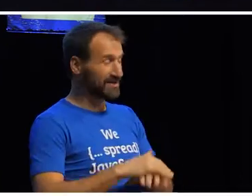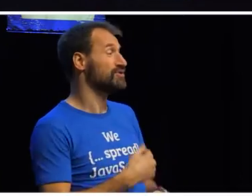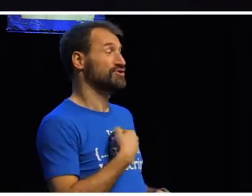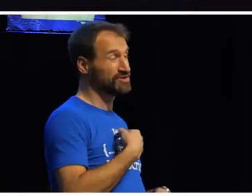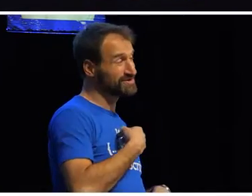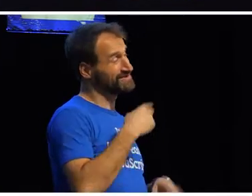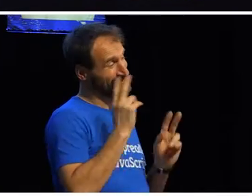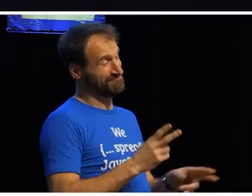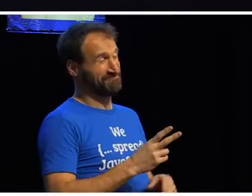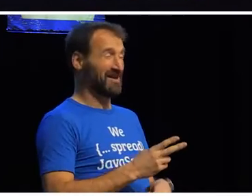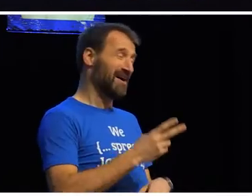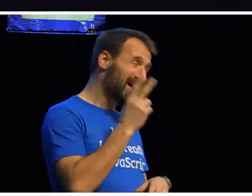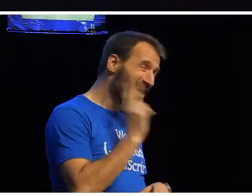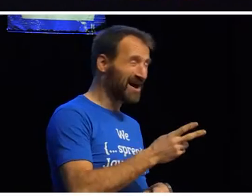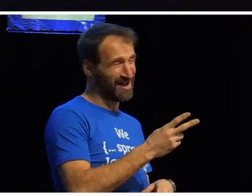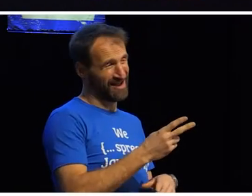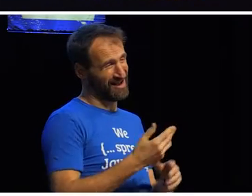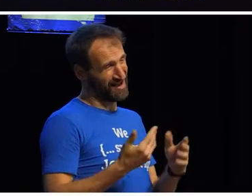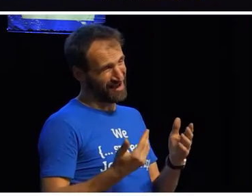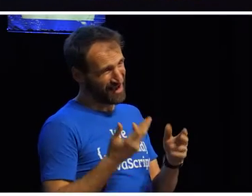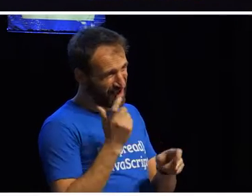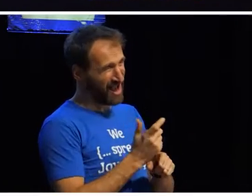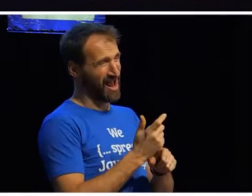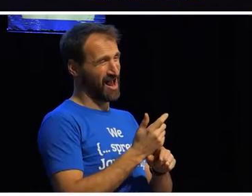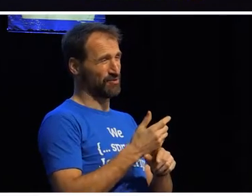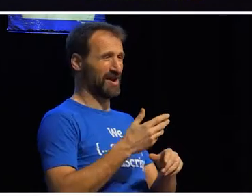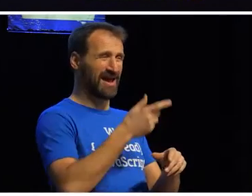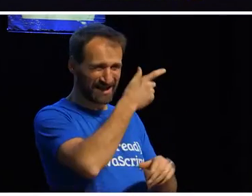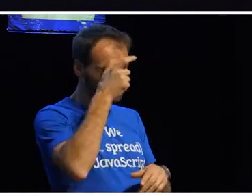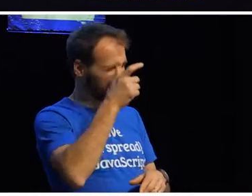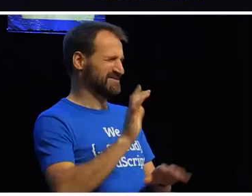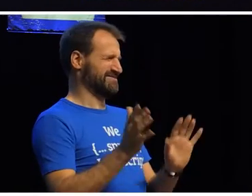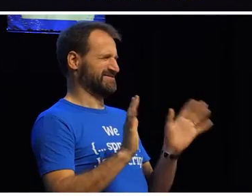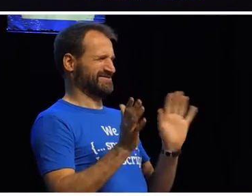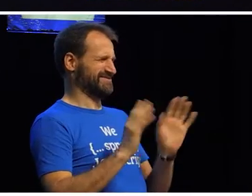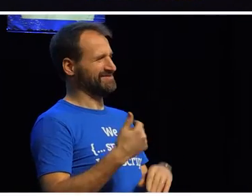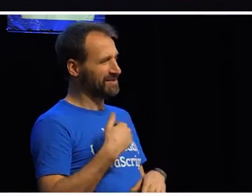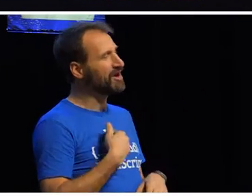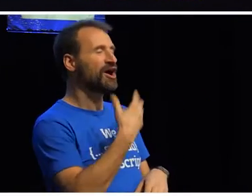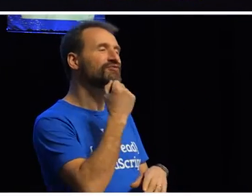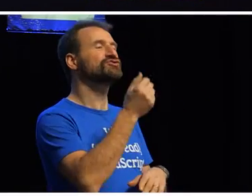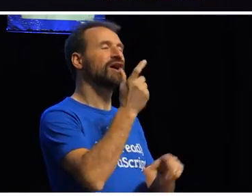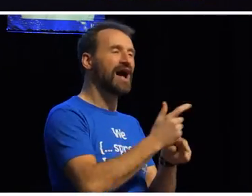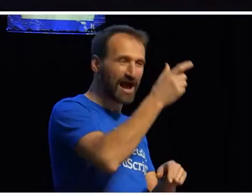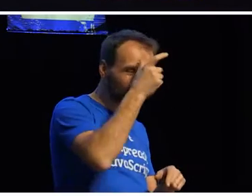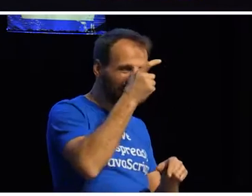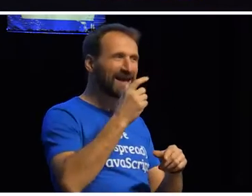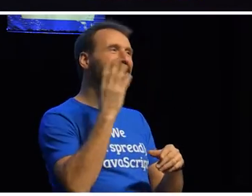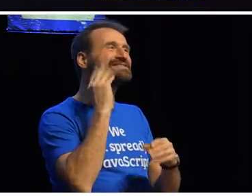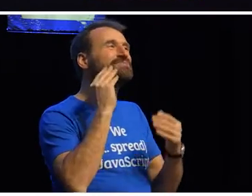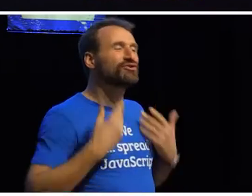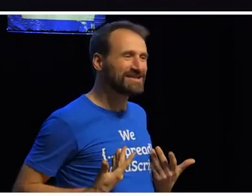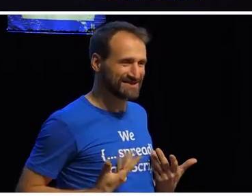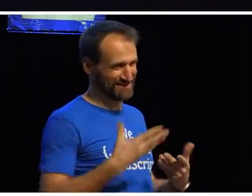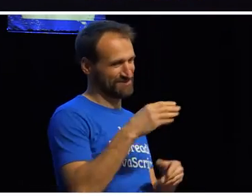hardware expert. I'm here to share, you know, my experience with hardware and Node.js. And as a day job, I